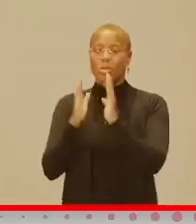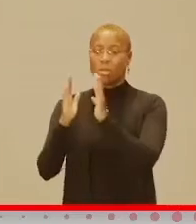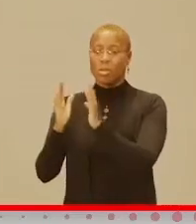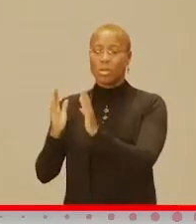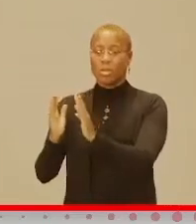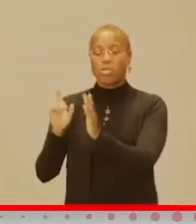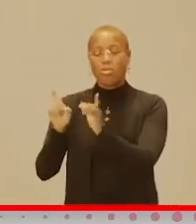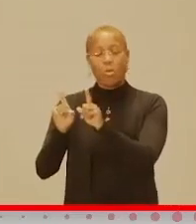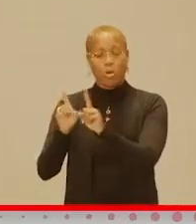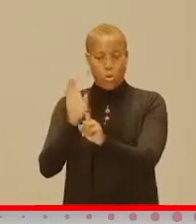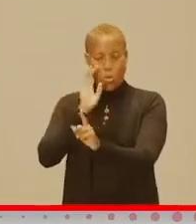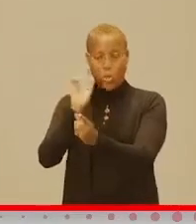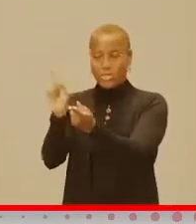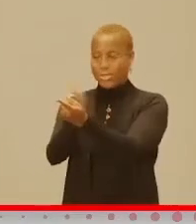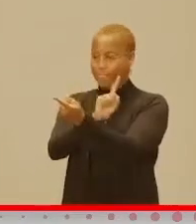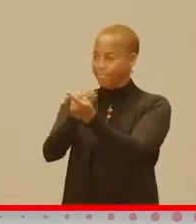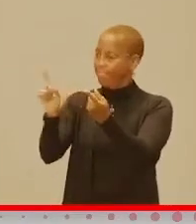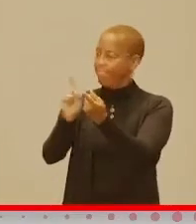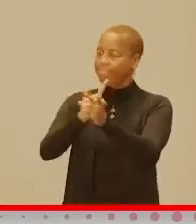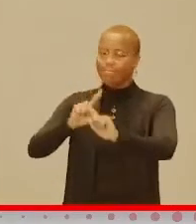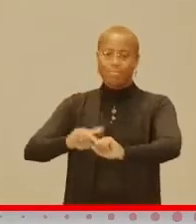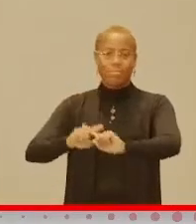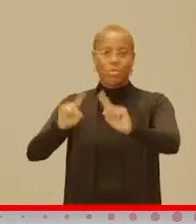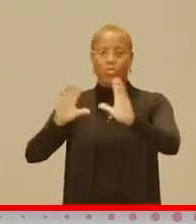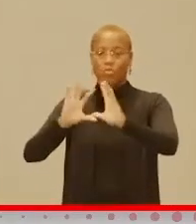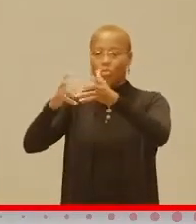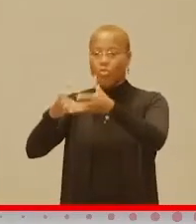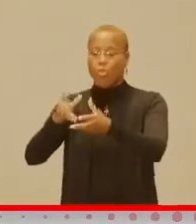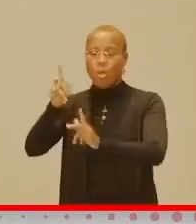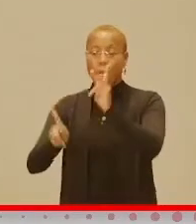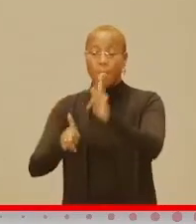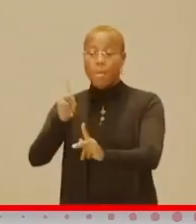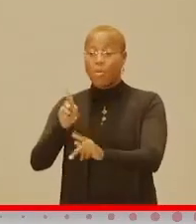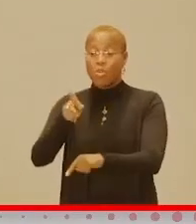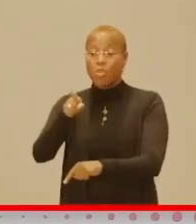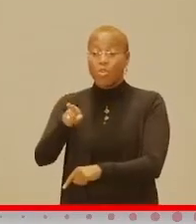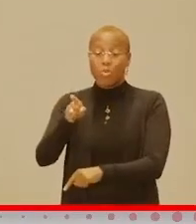And you will meet a whole new group of people you would have never met.